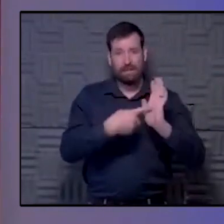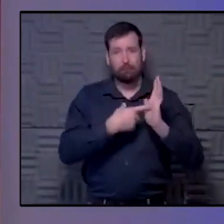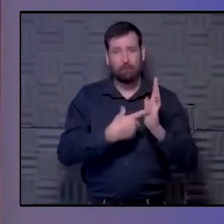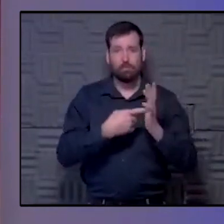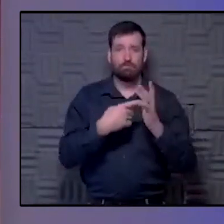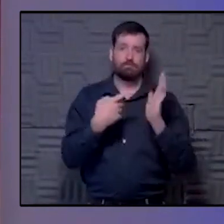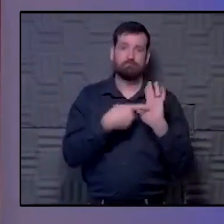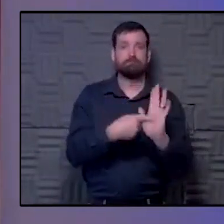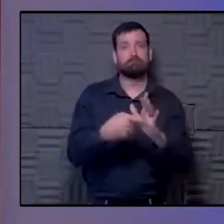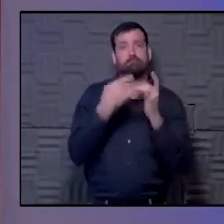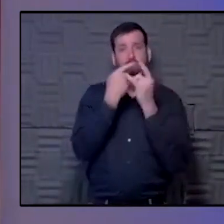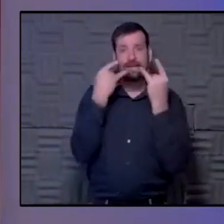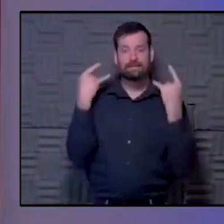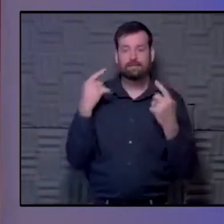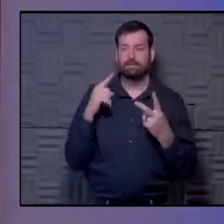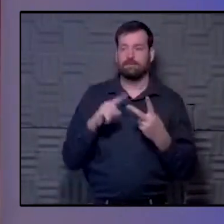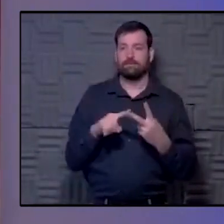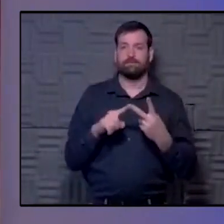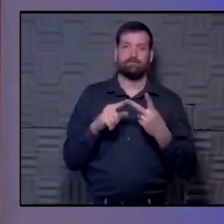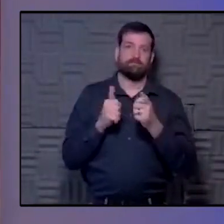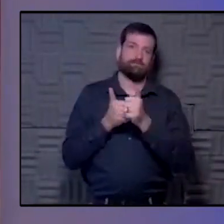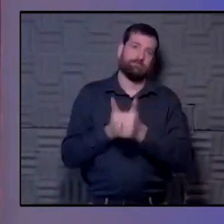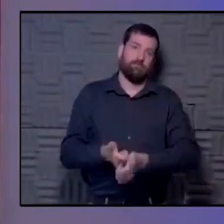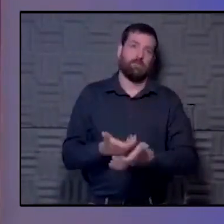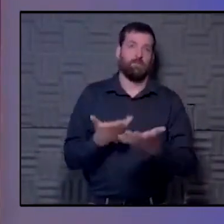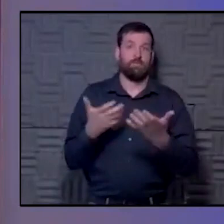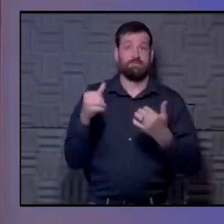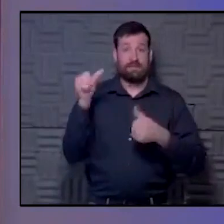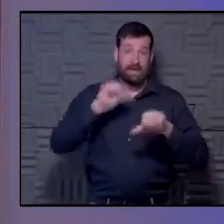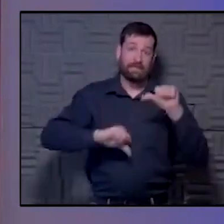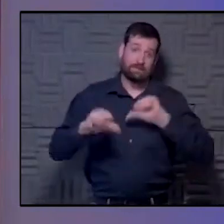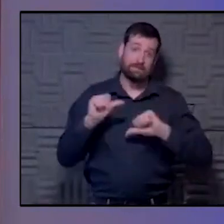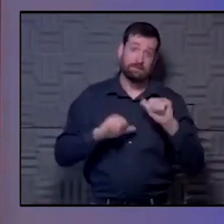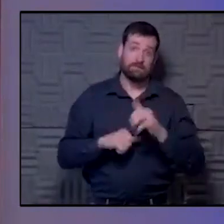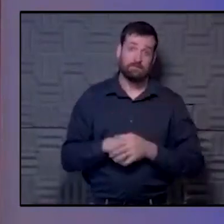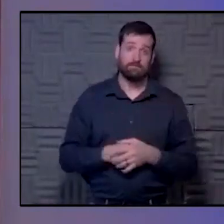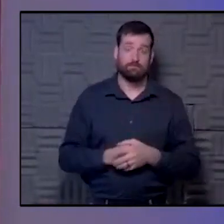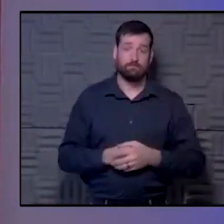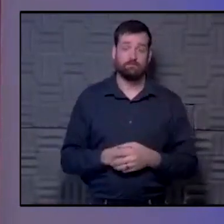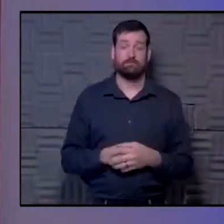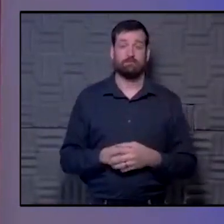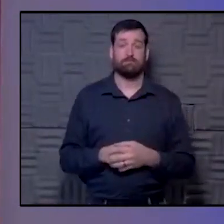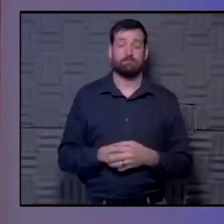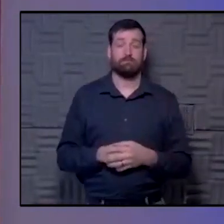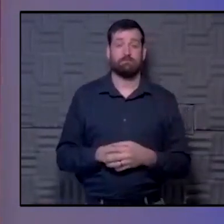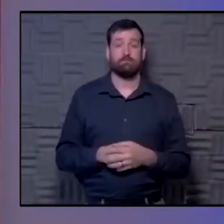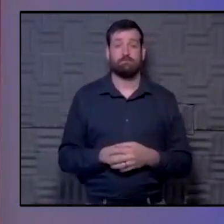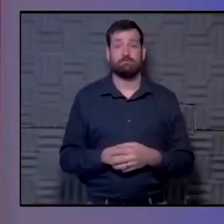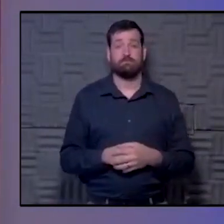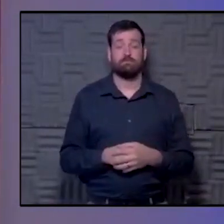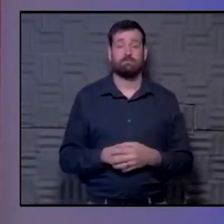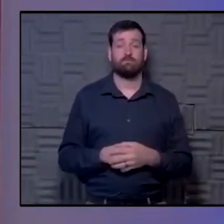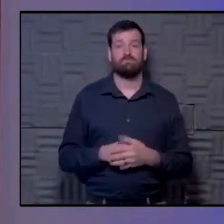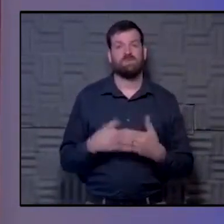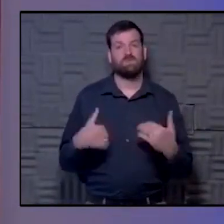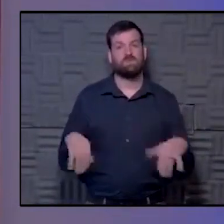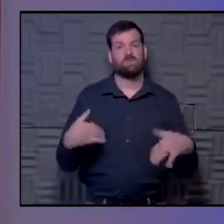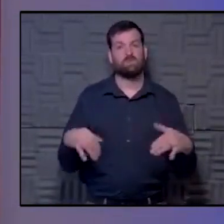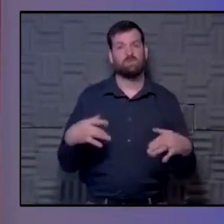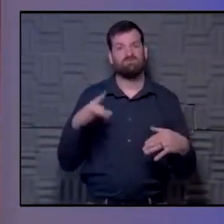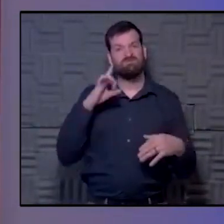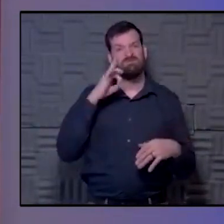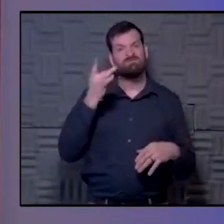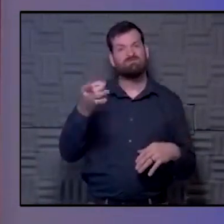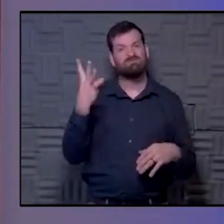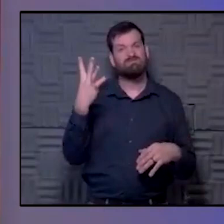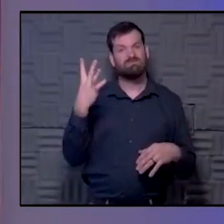or following, you know, science. And, you know, I mean, it's really been a disaster.